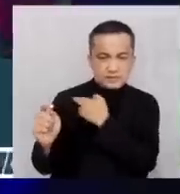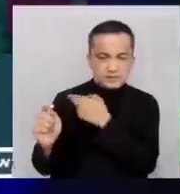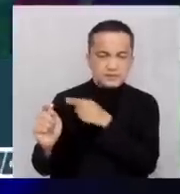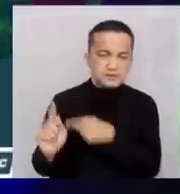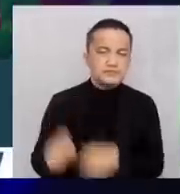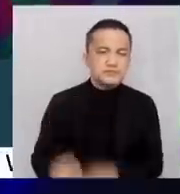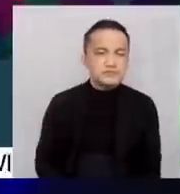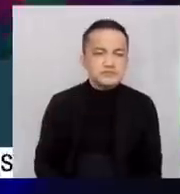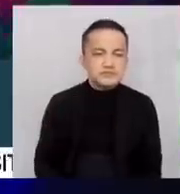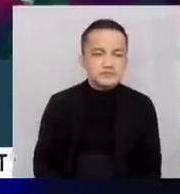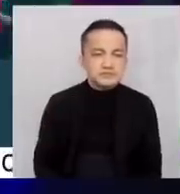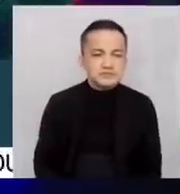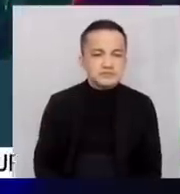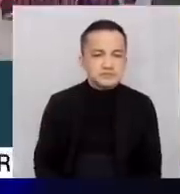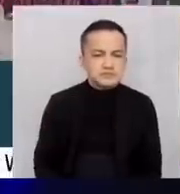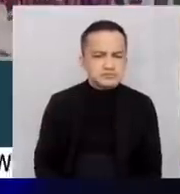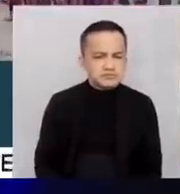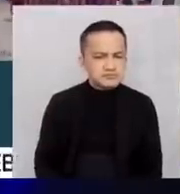especially